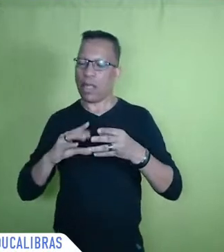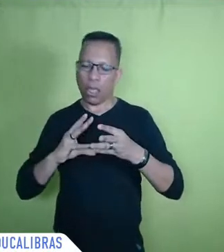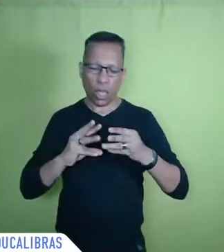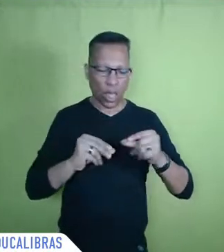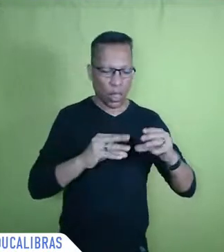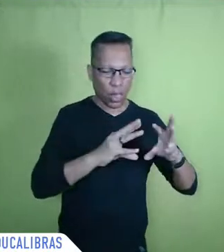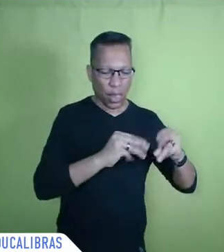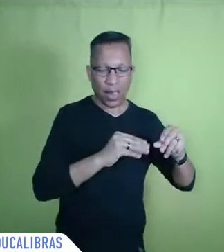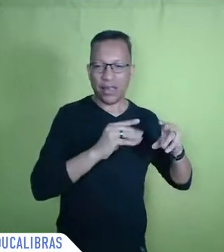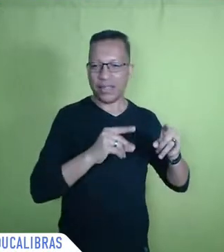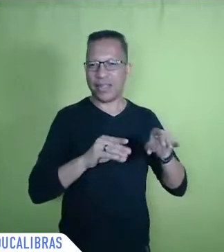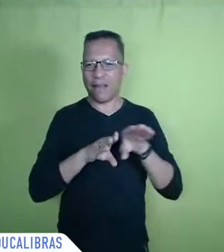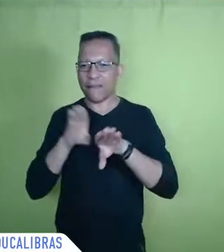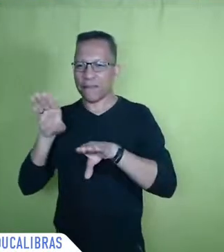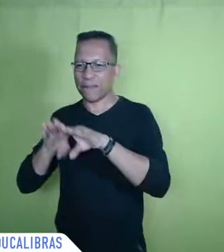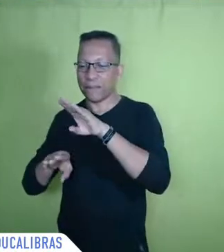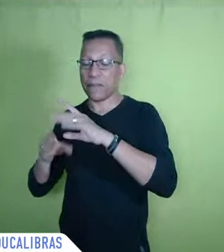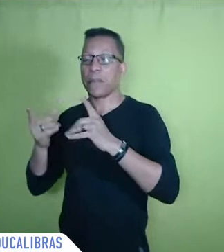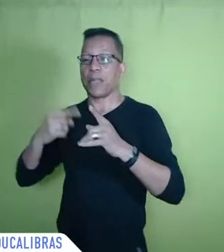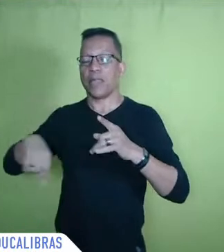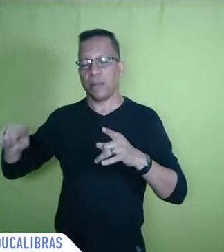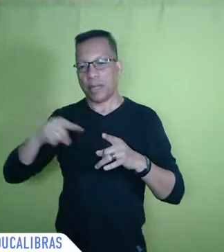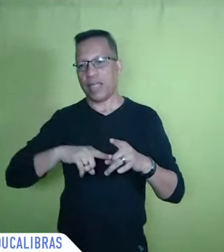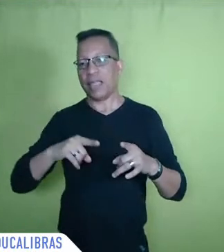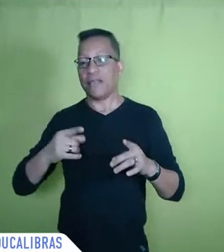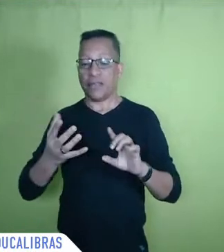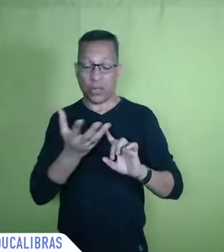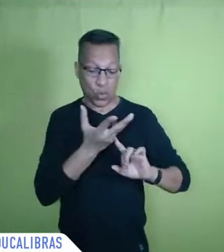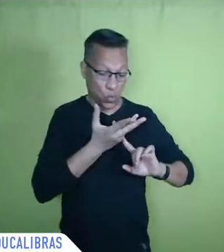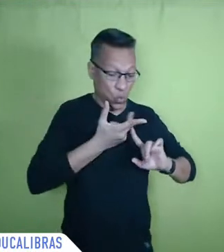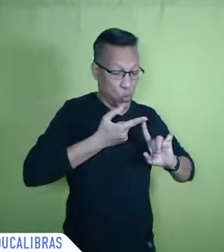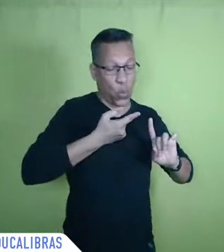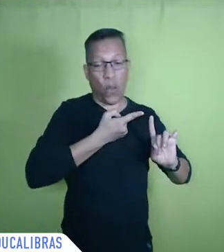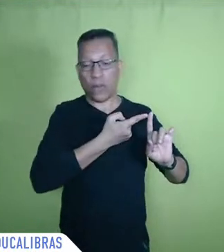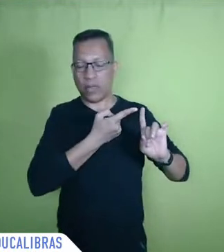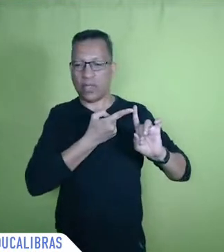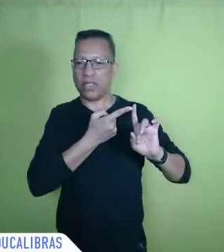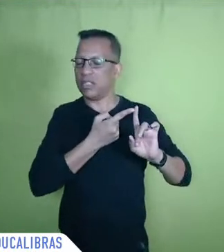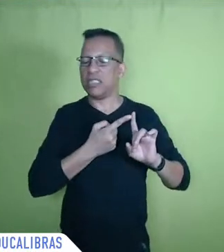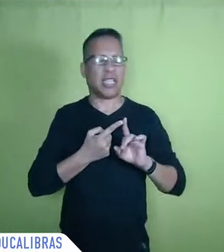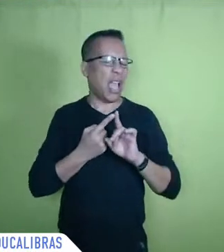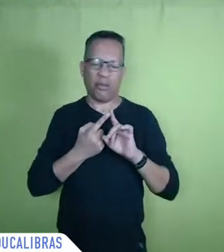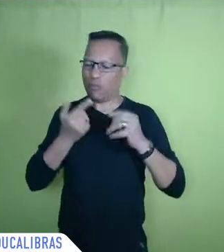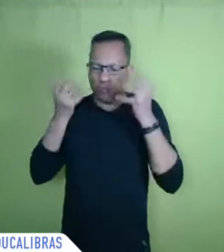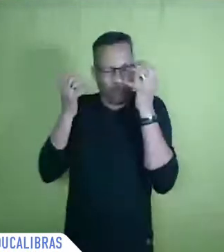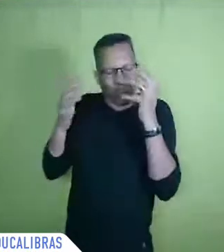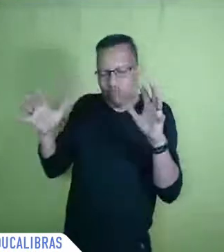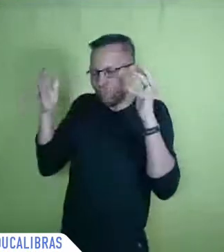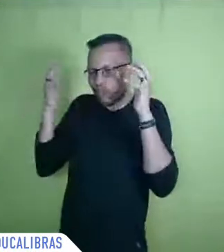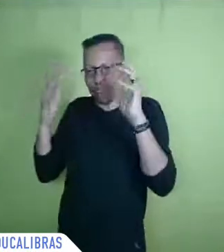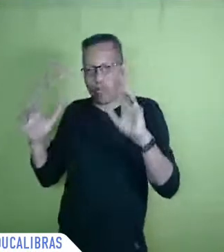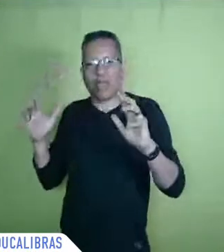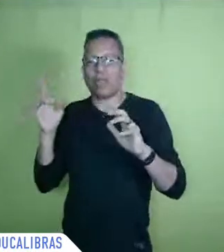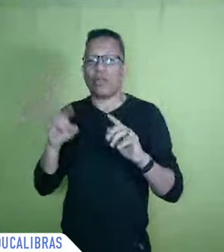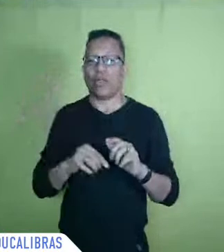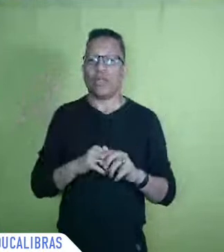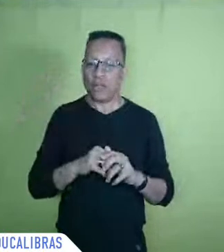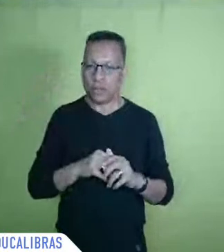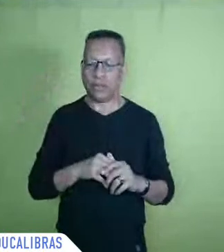work when we're talking about reducing inequalities, especially in